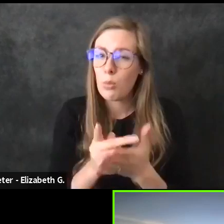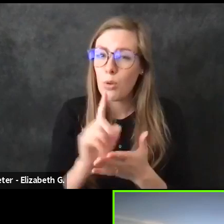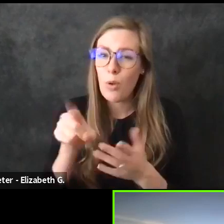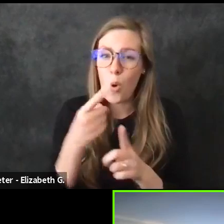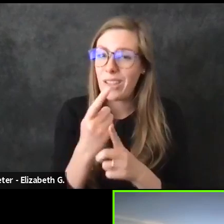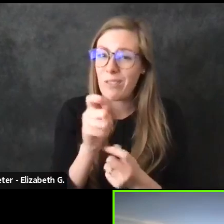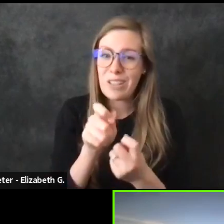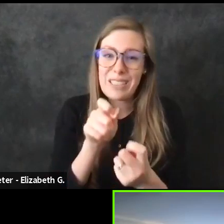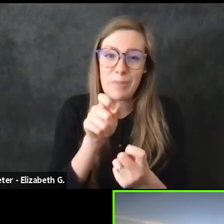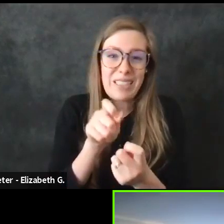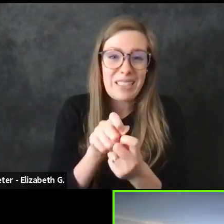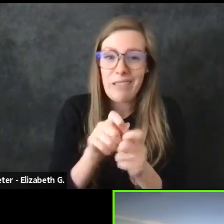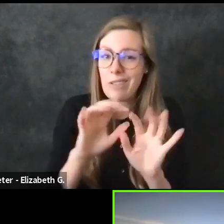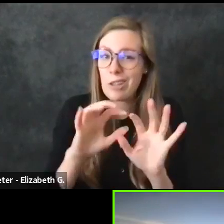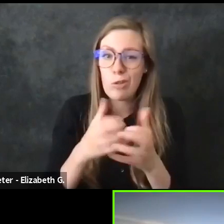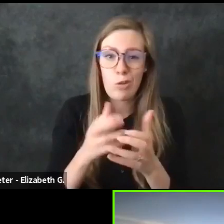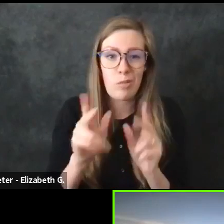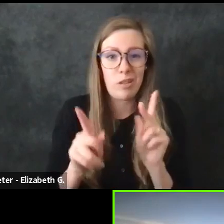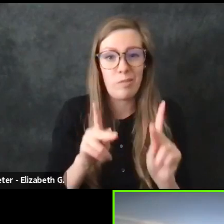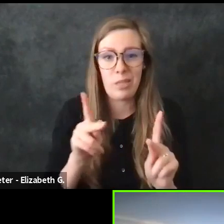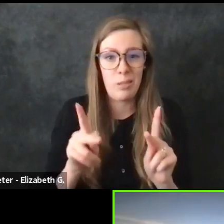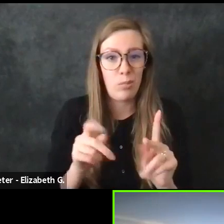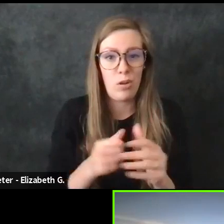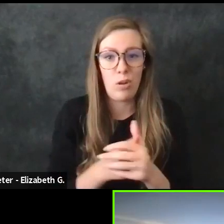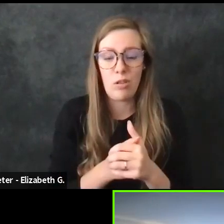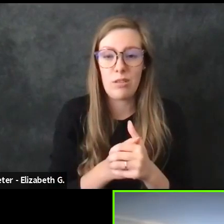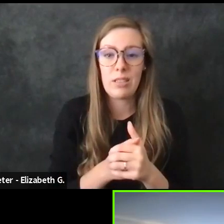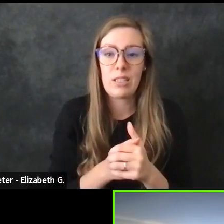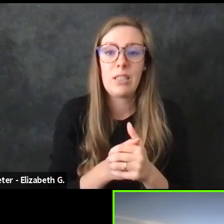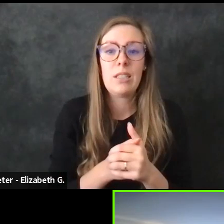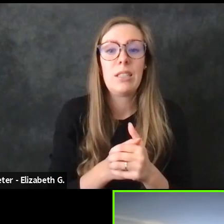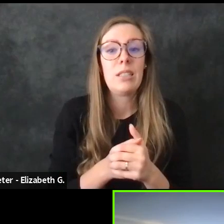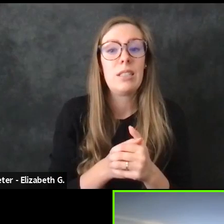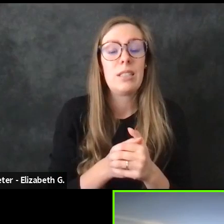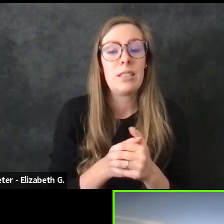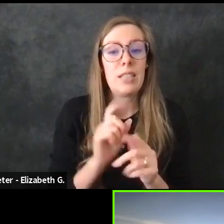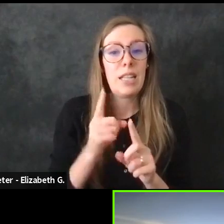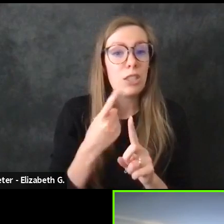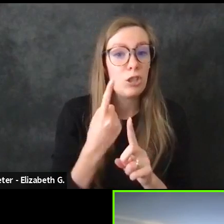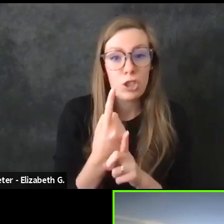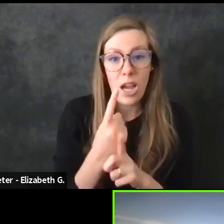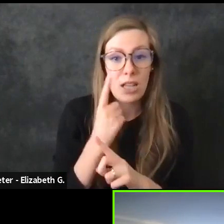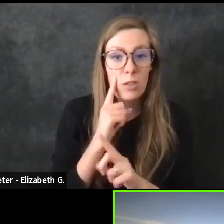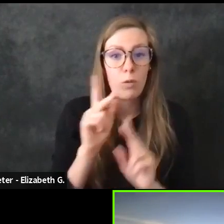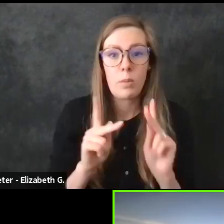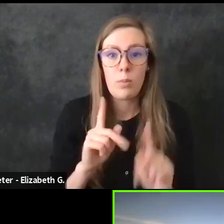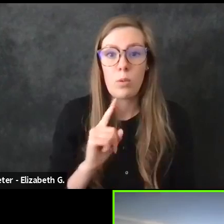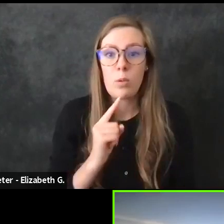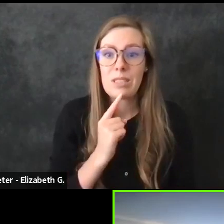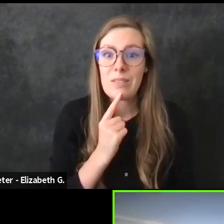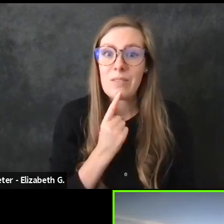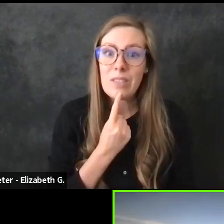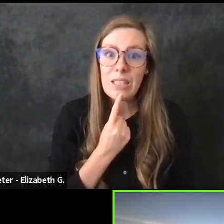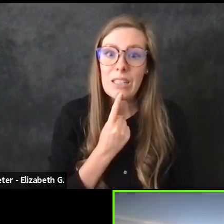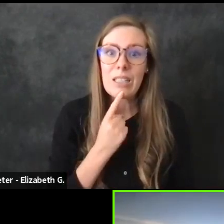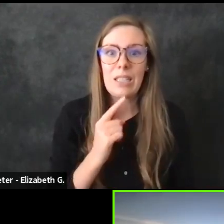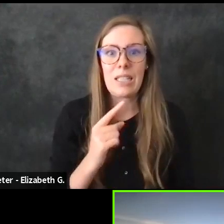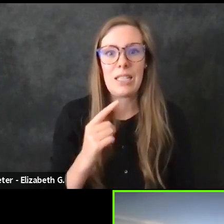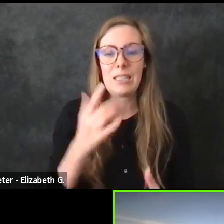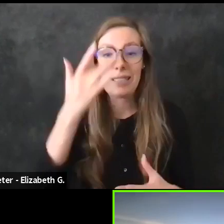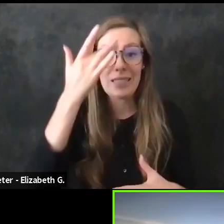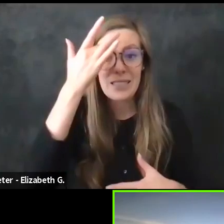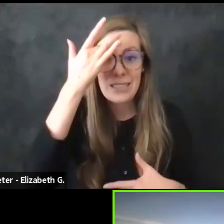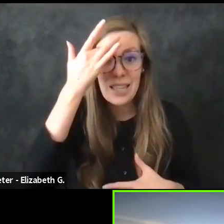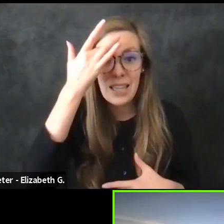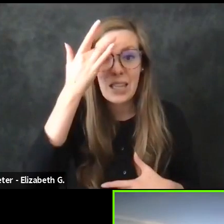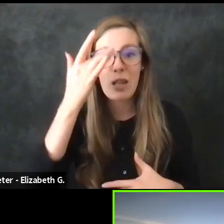individuals within our community. These are just intended for people who are severely immunocompromised, such as people